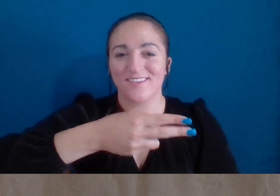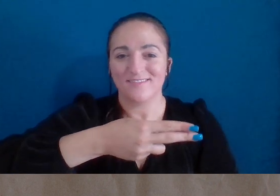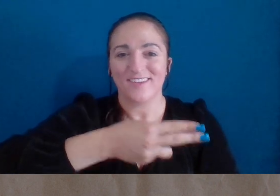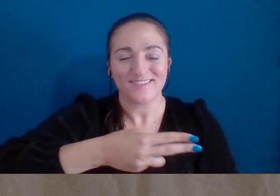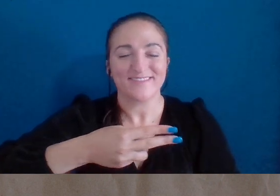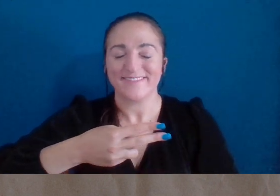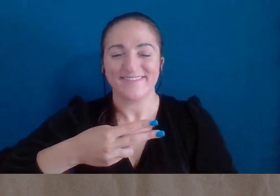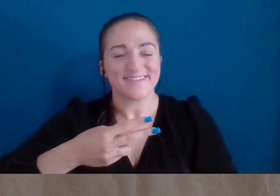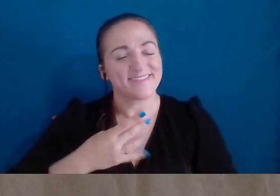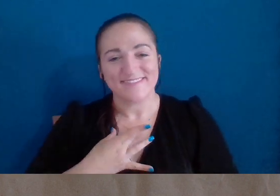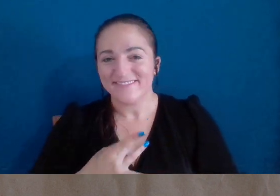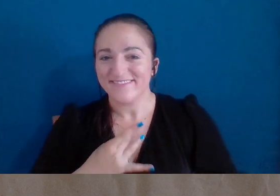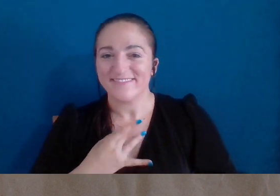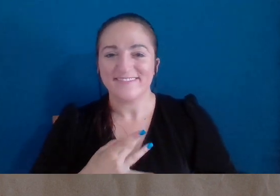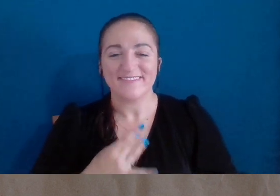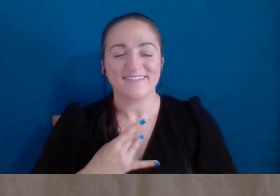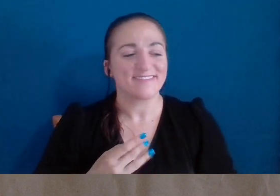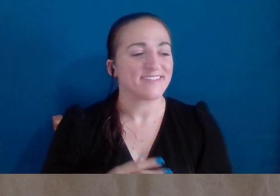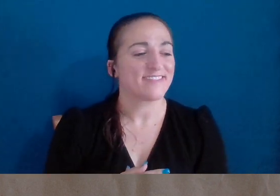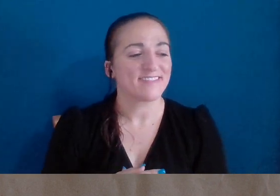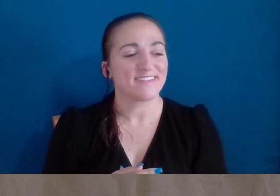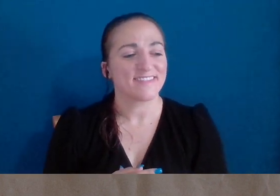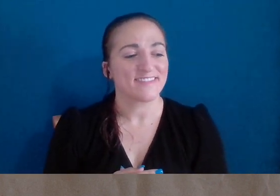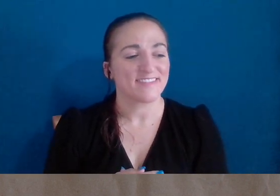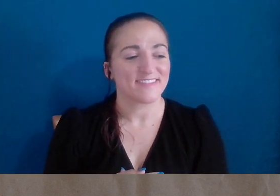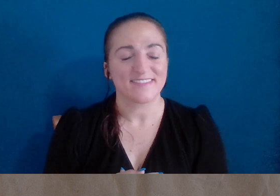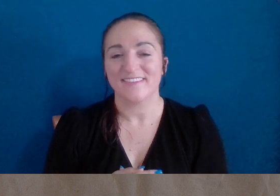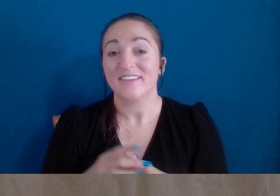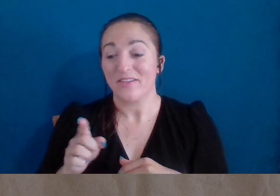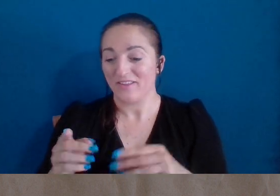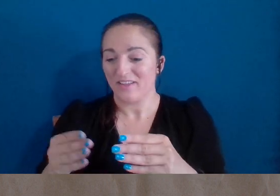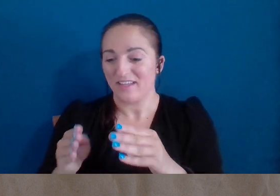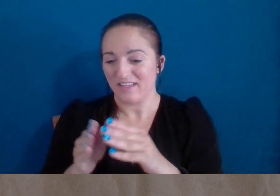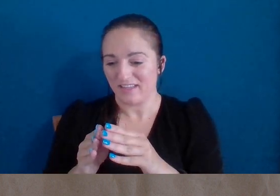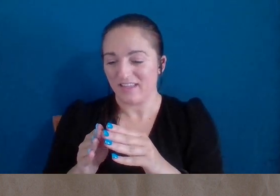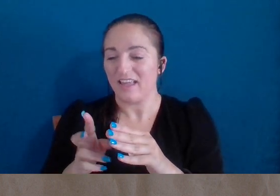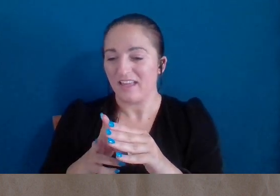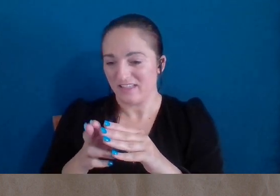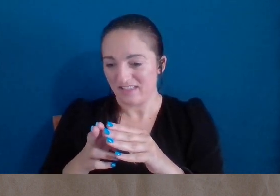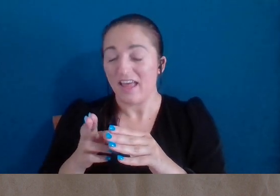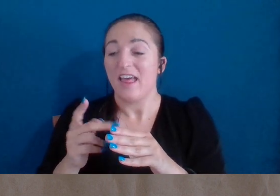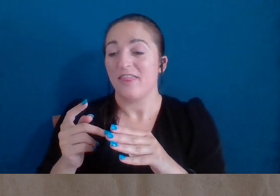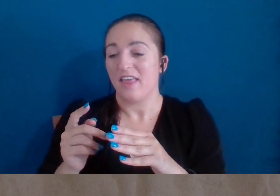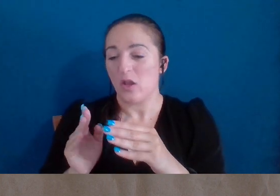half, and I'm just gonna lop off these corners. Can you see that? So I just cut off that